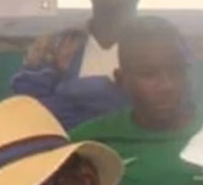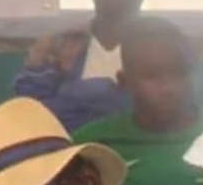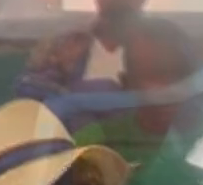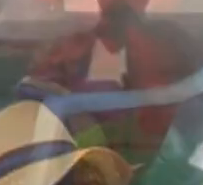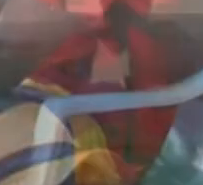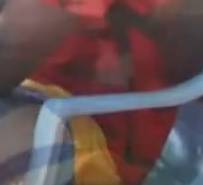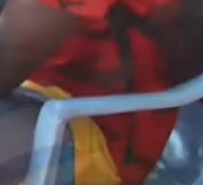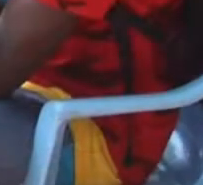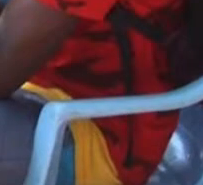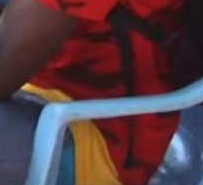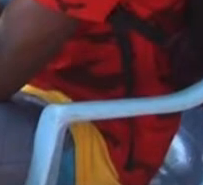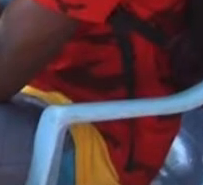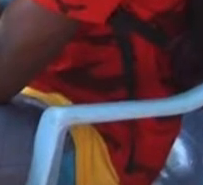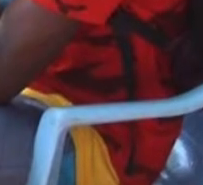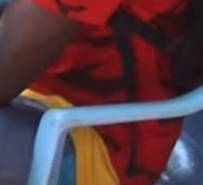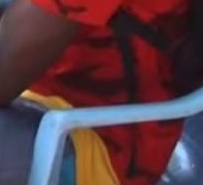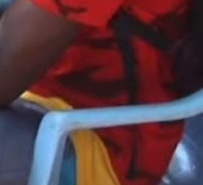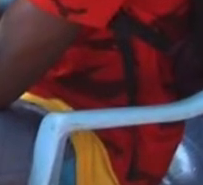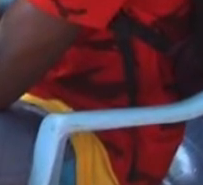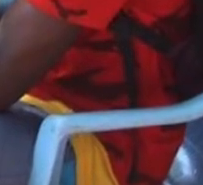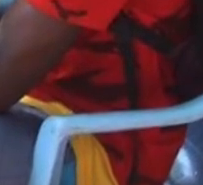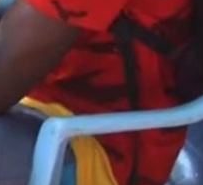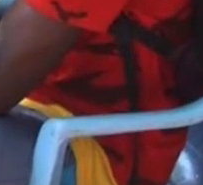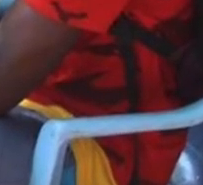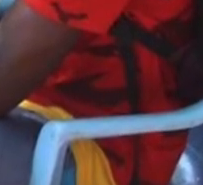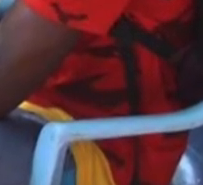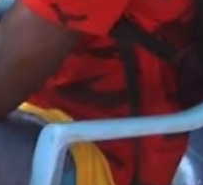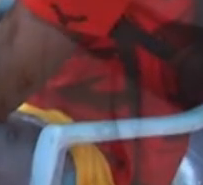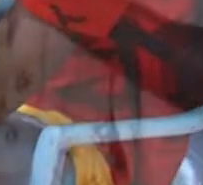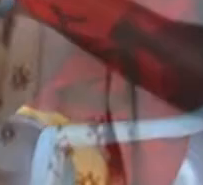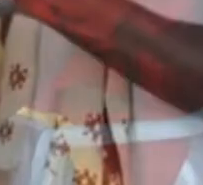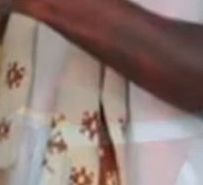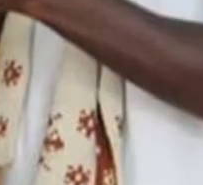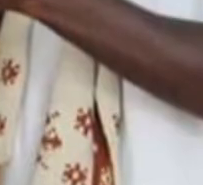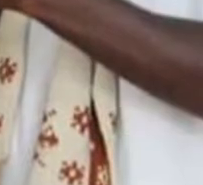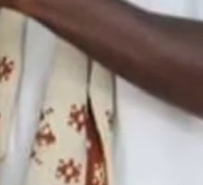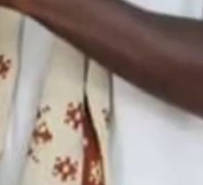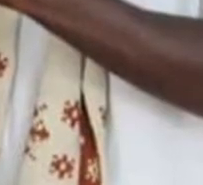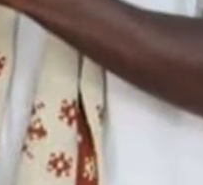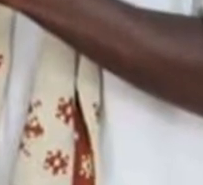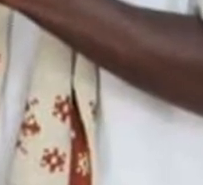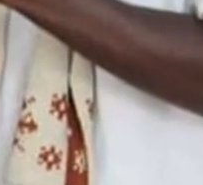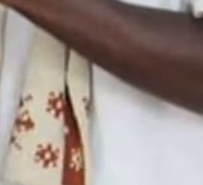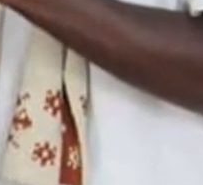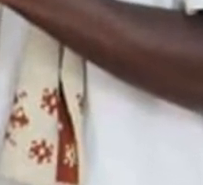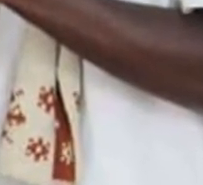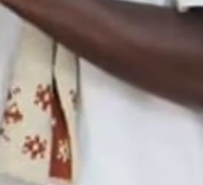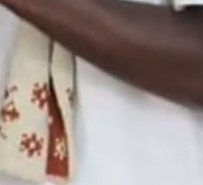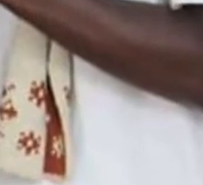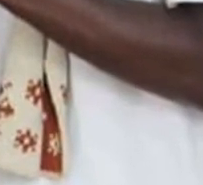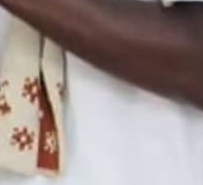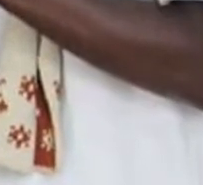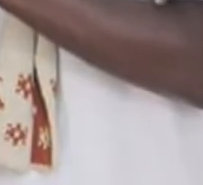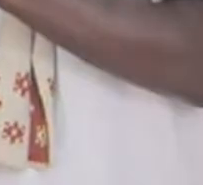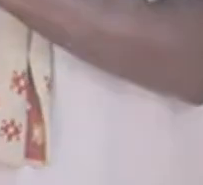in 2009. He pursued an ICT course at the Banjul Institute of Professional Studies,